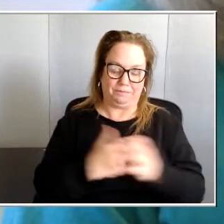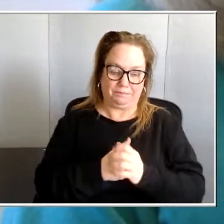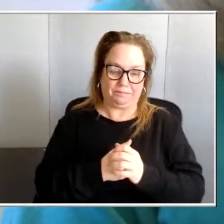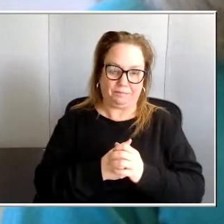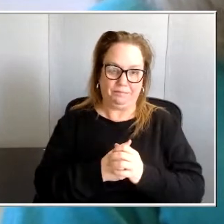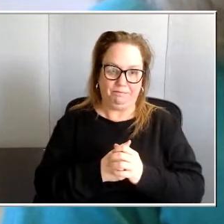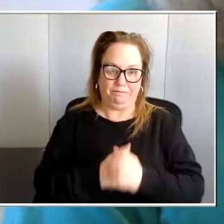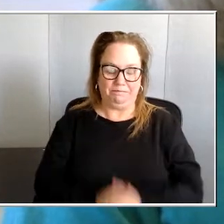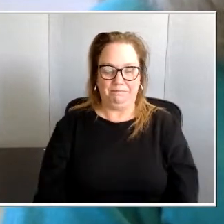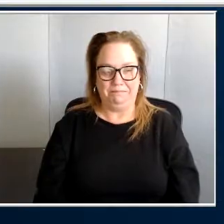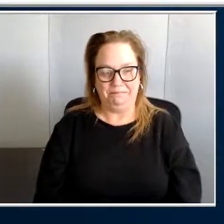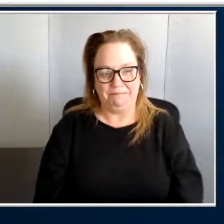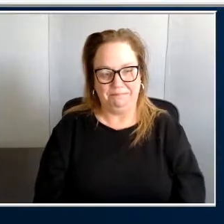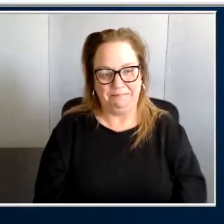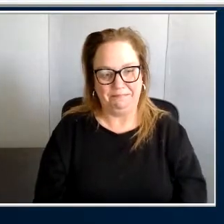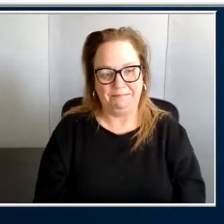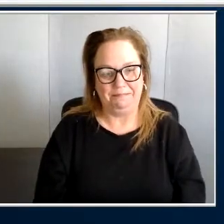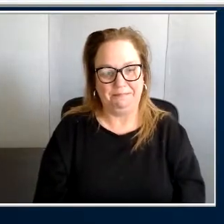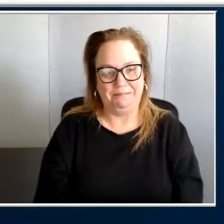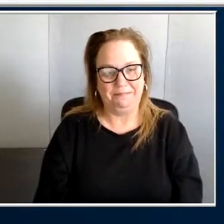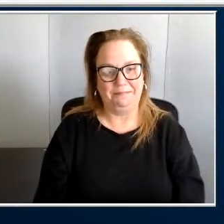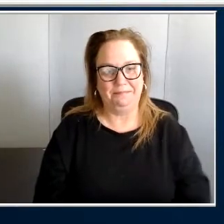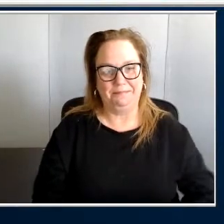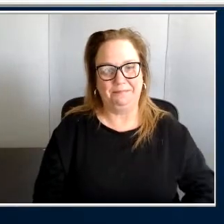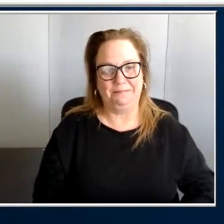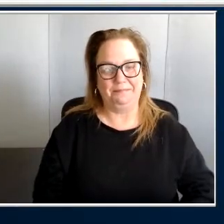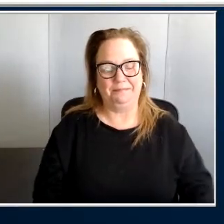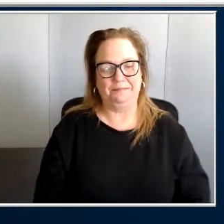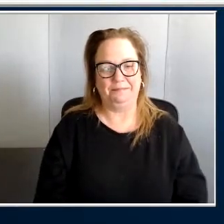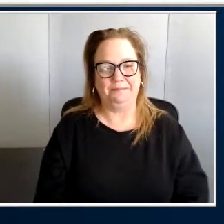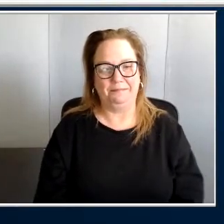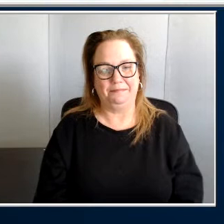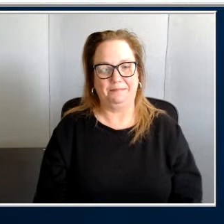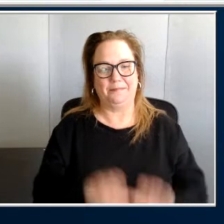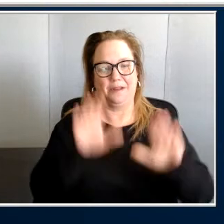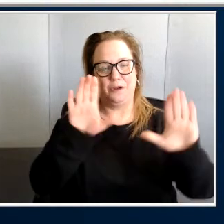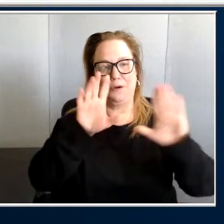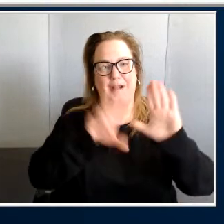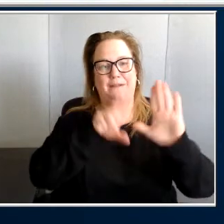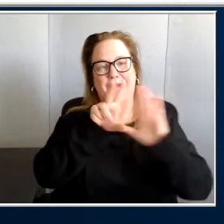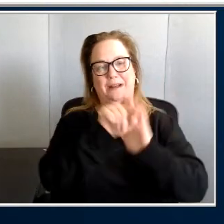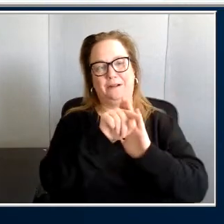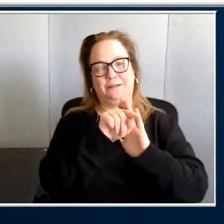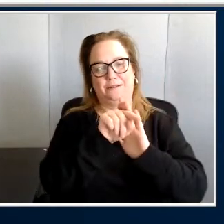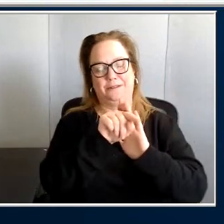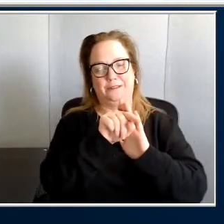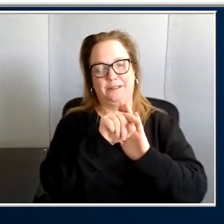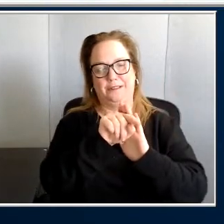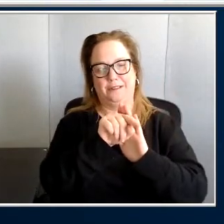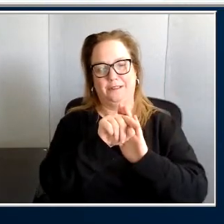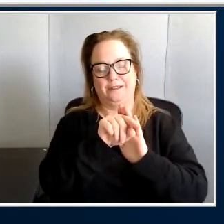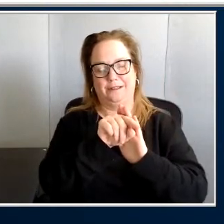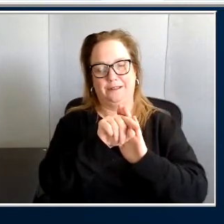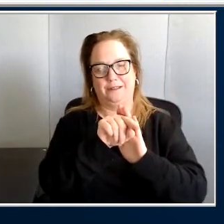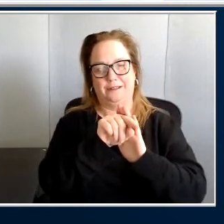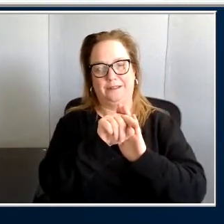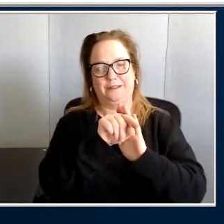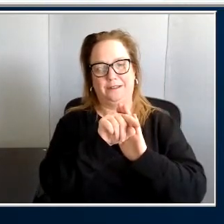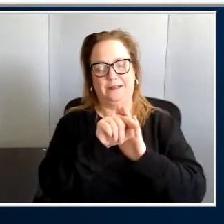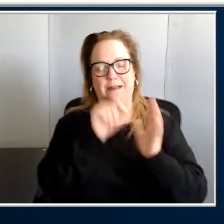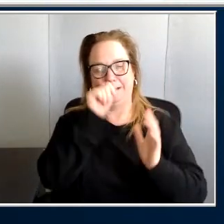So yeah. Yeah. Well, great videos, lots of strength and